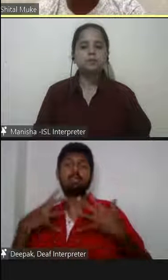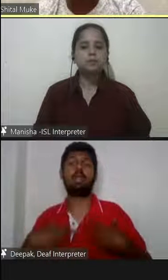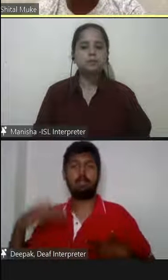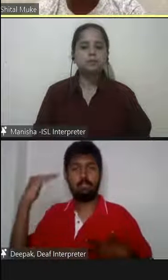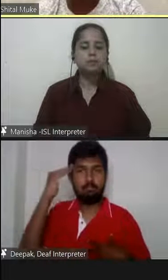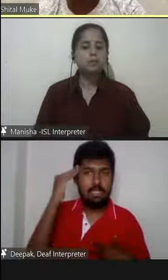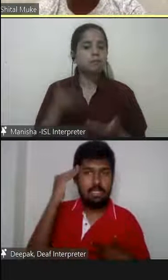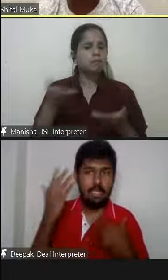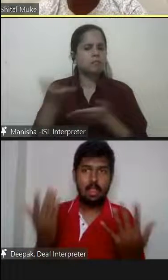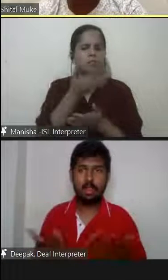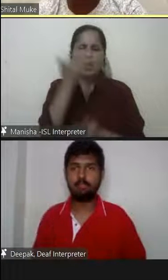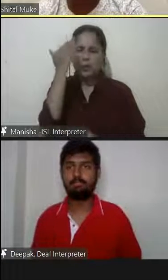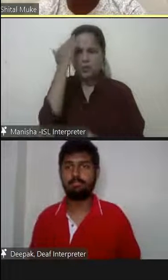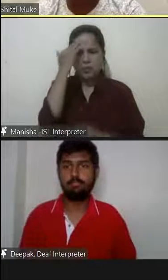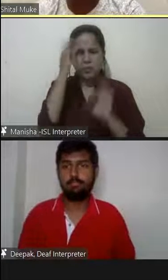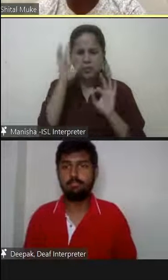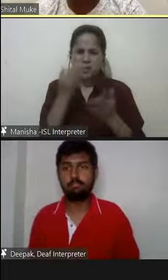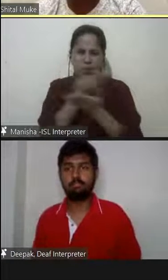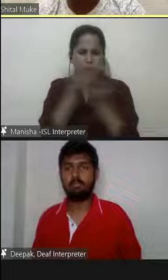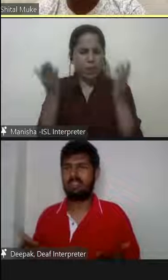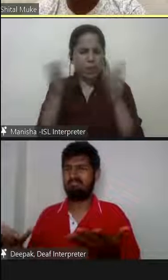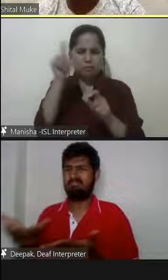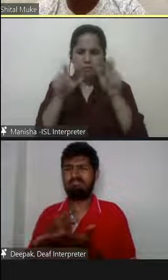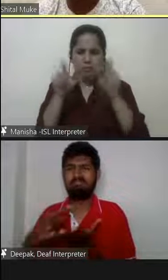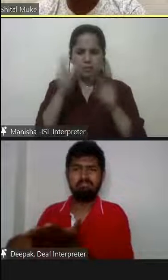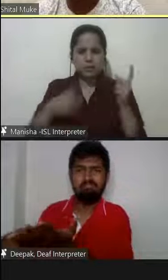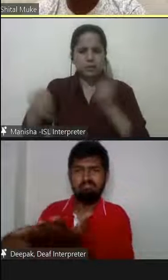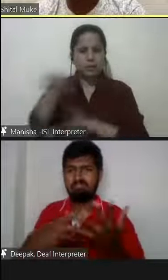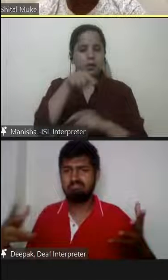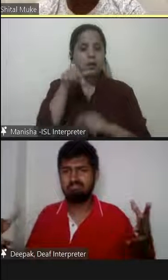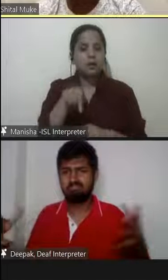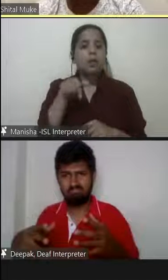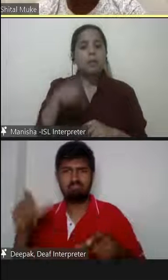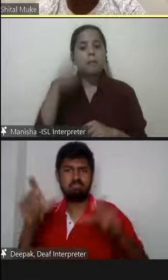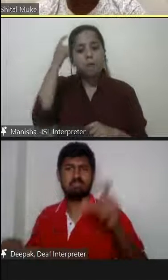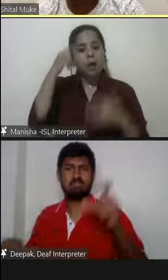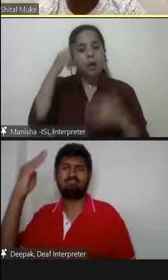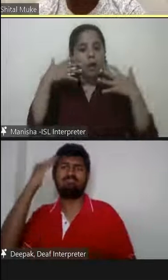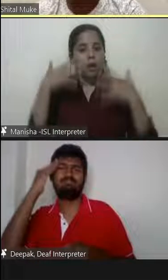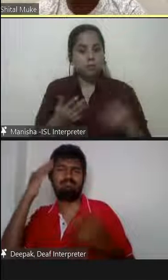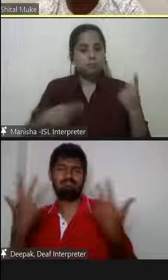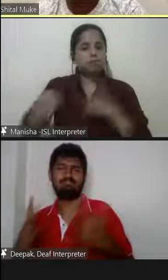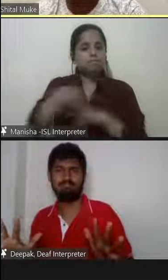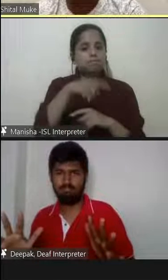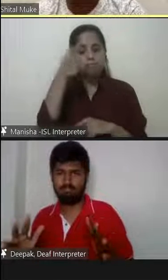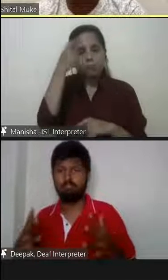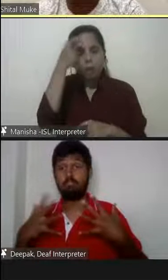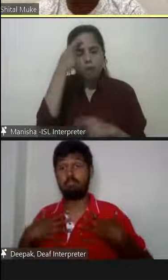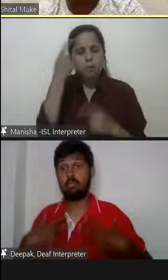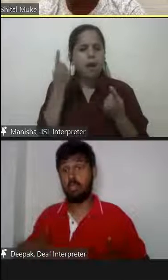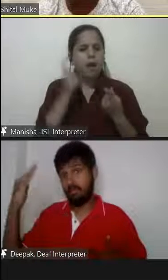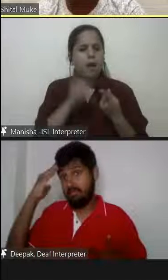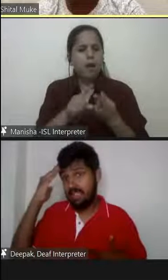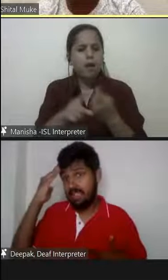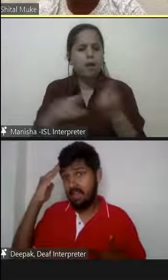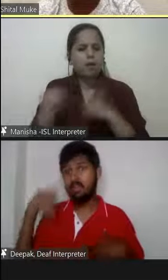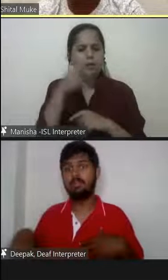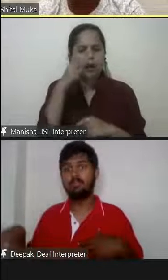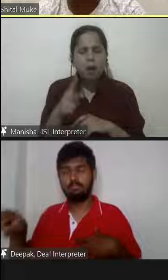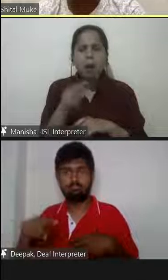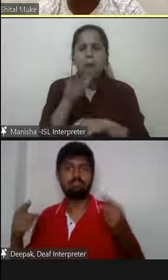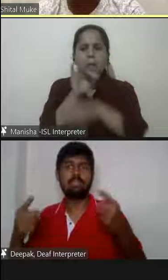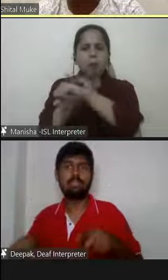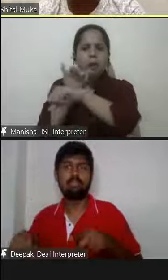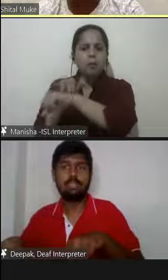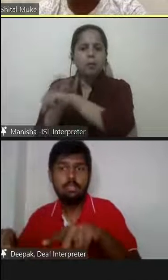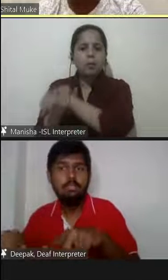It's well known that the burden of the mental health morbidity is significant at the